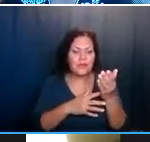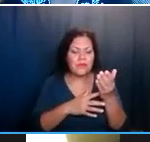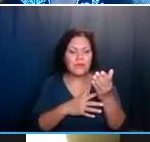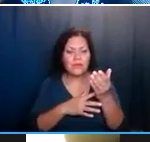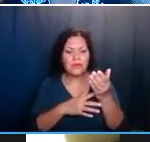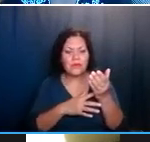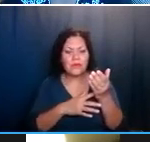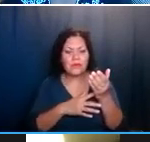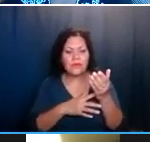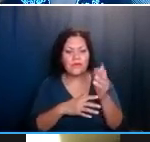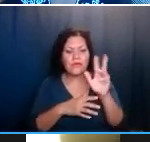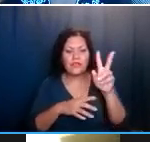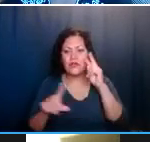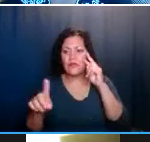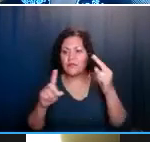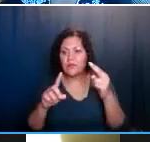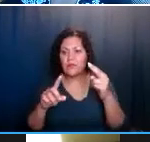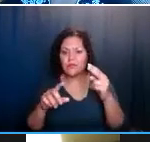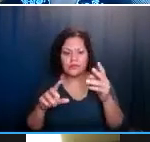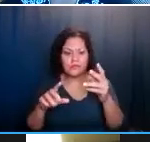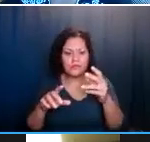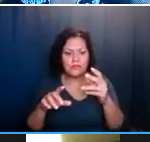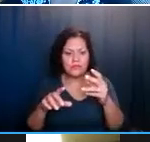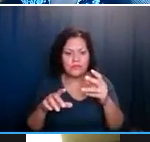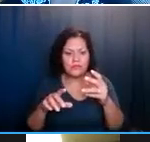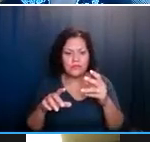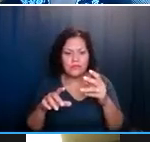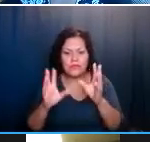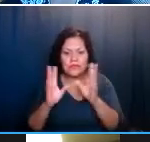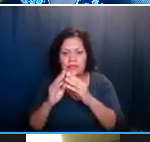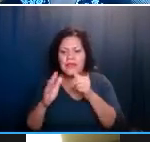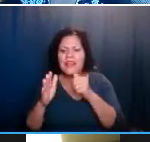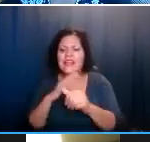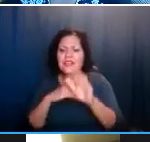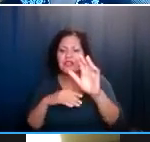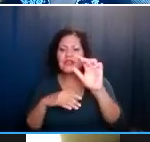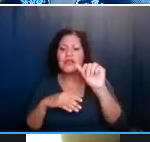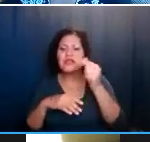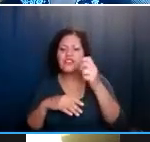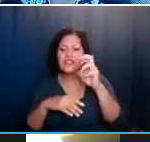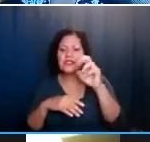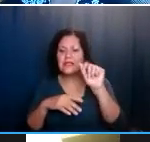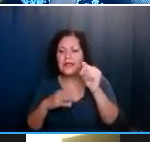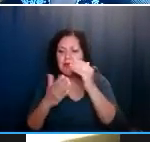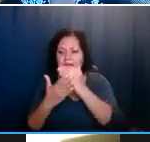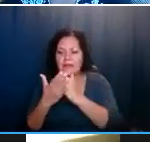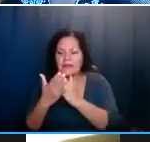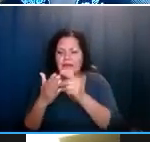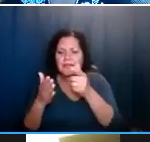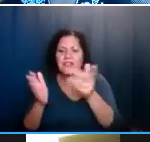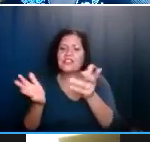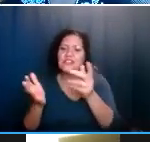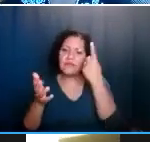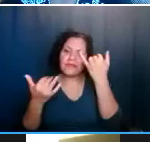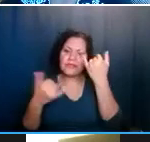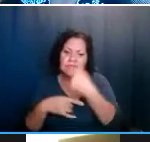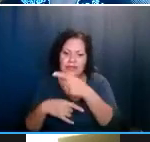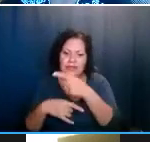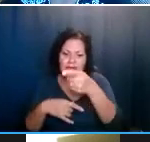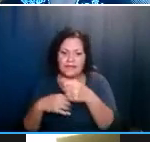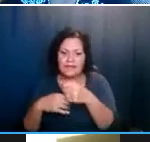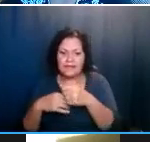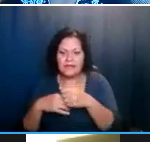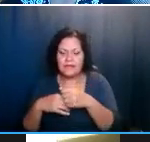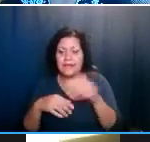your view session under your agenda. Right, here's the chat for today. Hi,